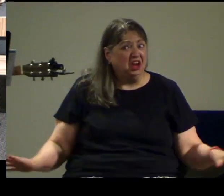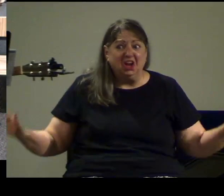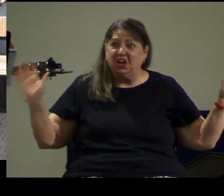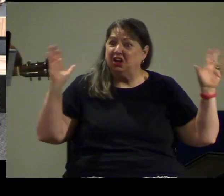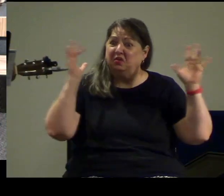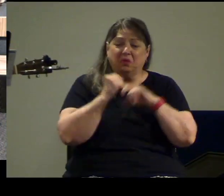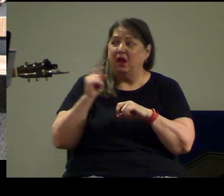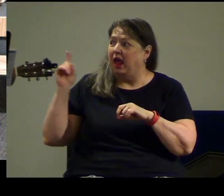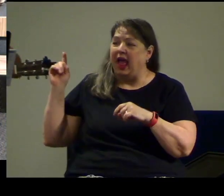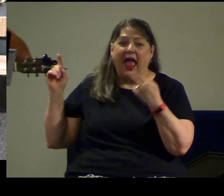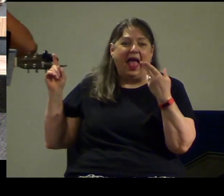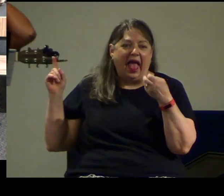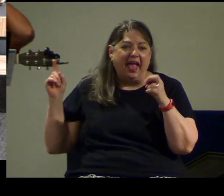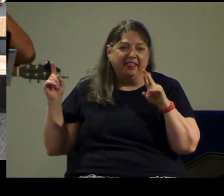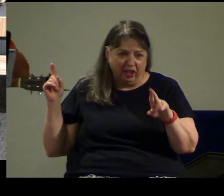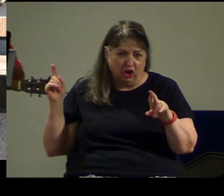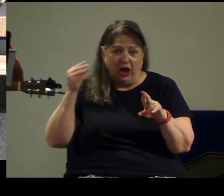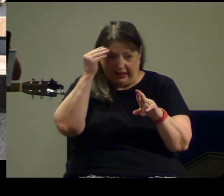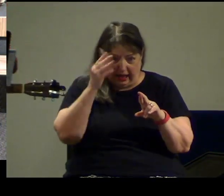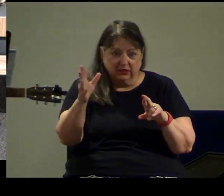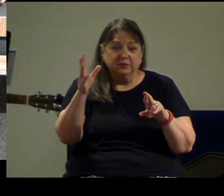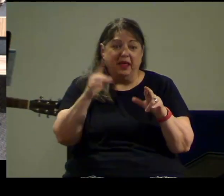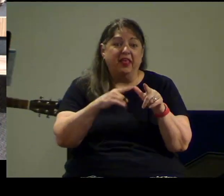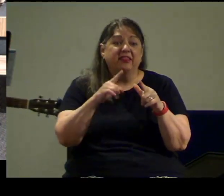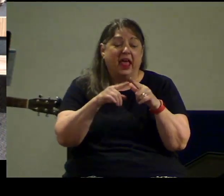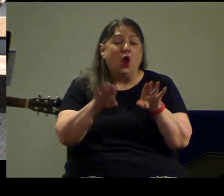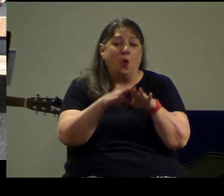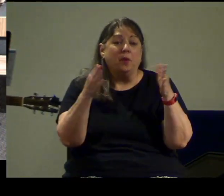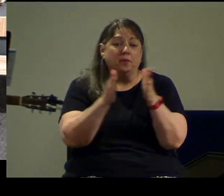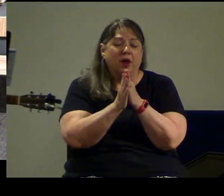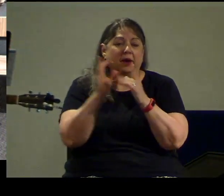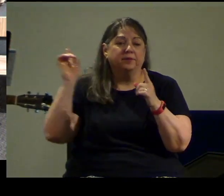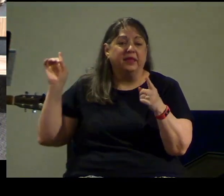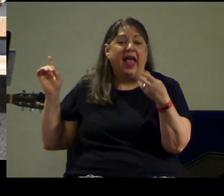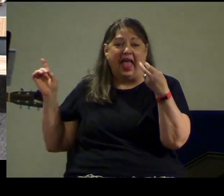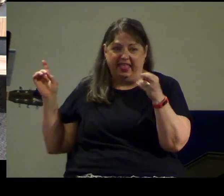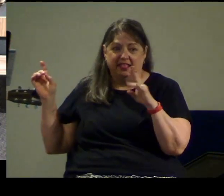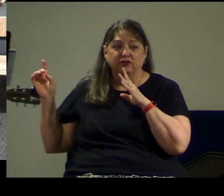to make an announcement, and then I'll open in prayer.